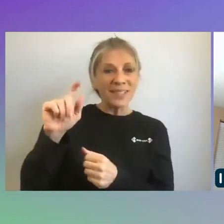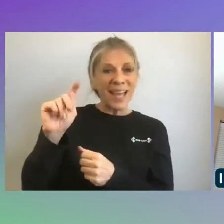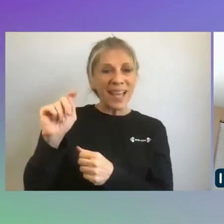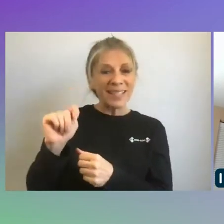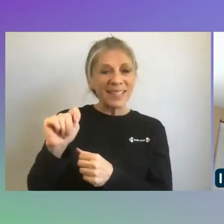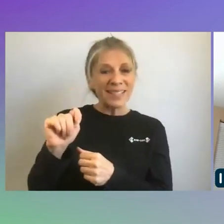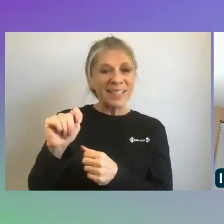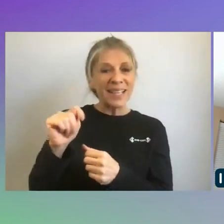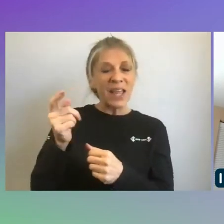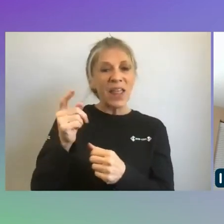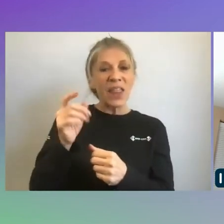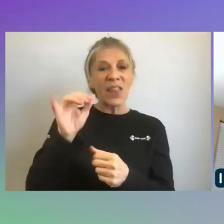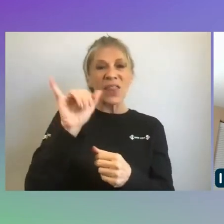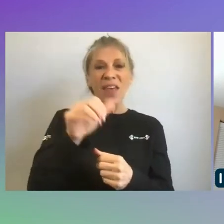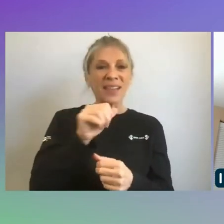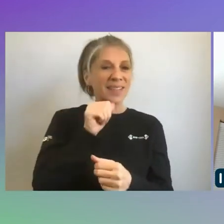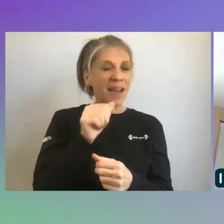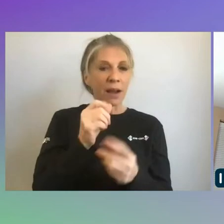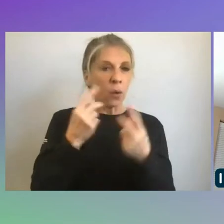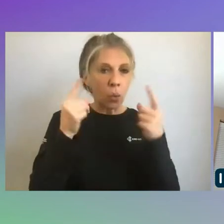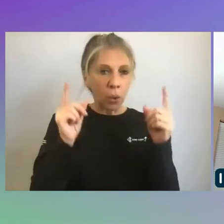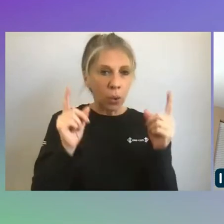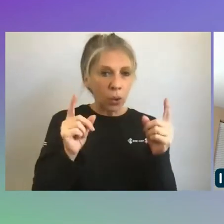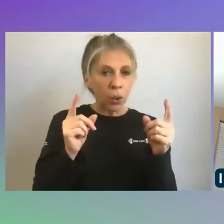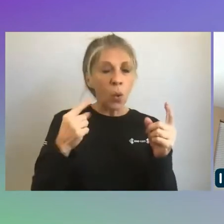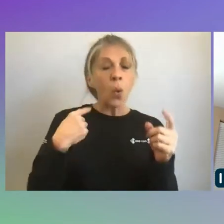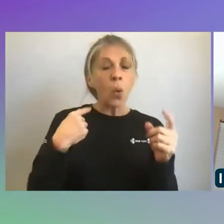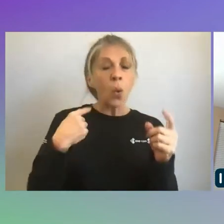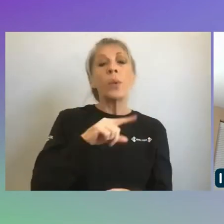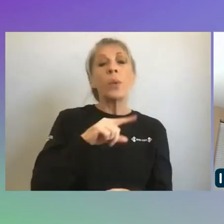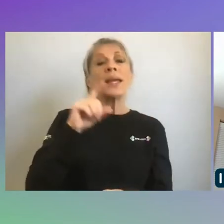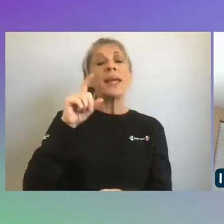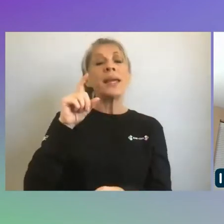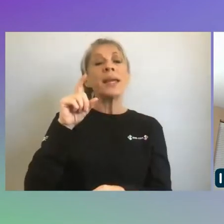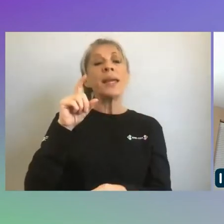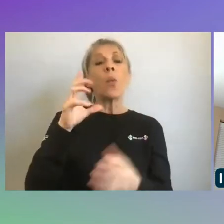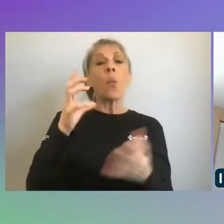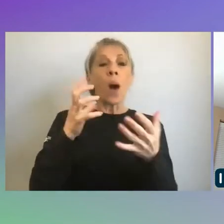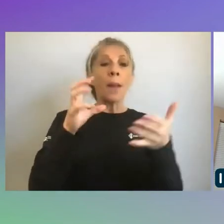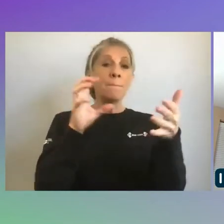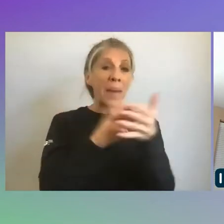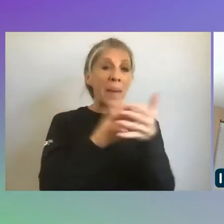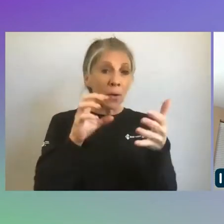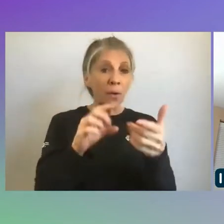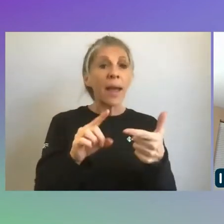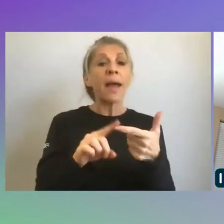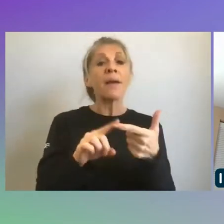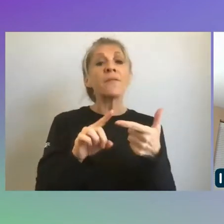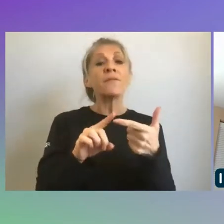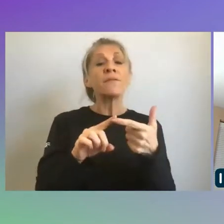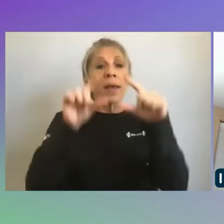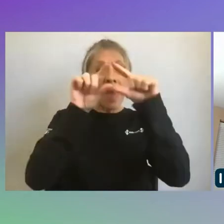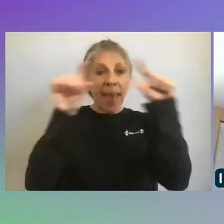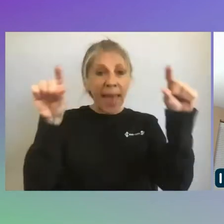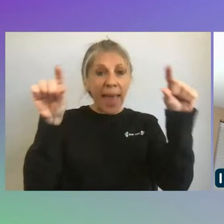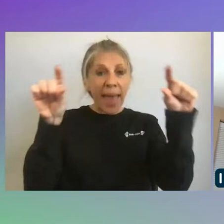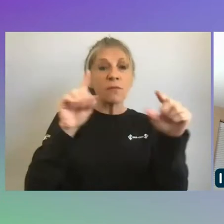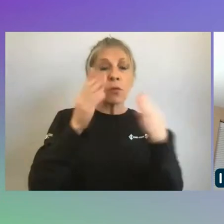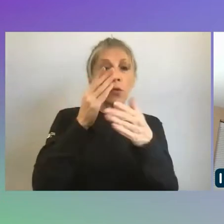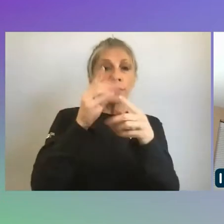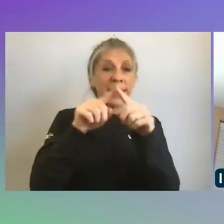the image probably isn't going to cut it anymore. We probably want paragraphs. We want headings for different